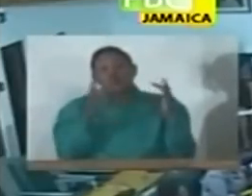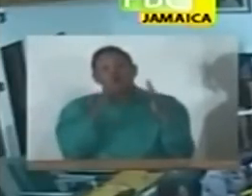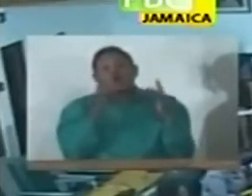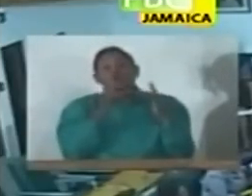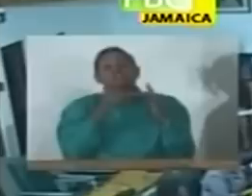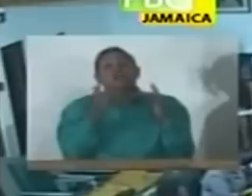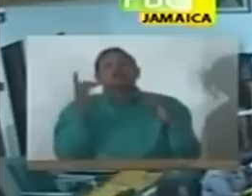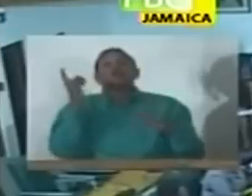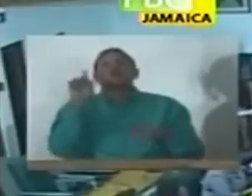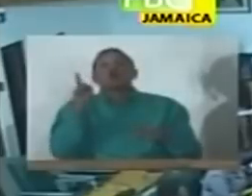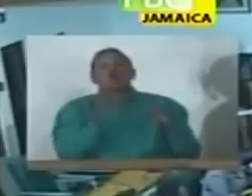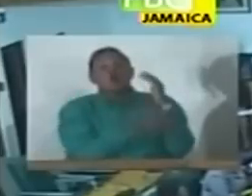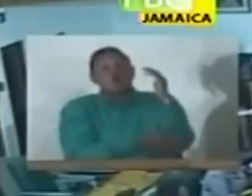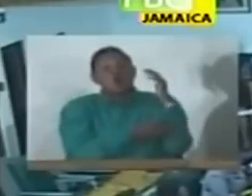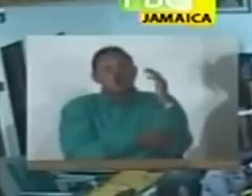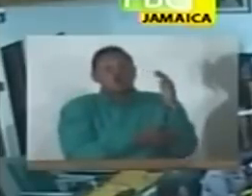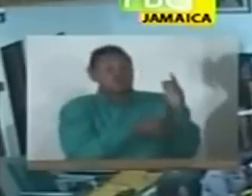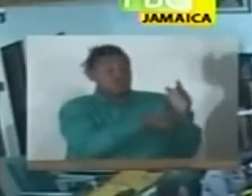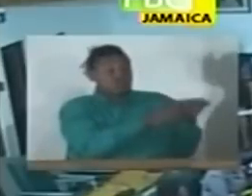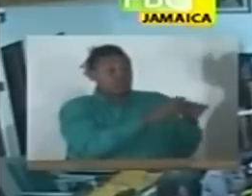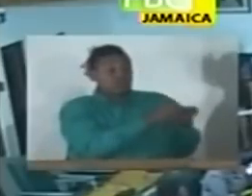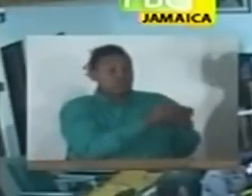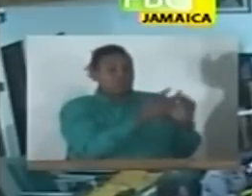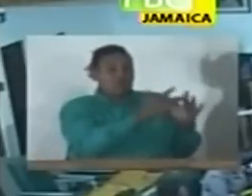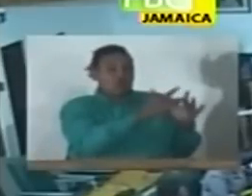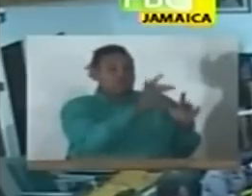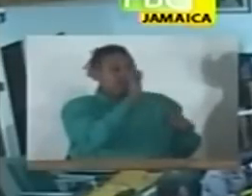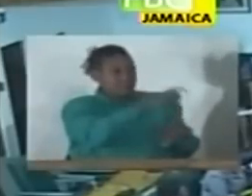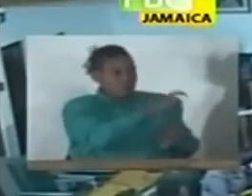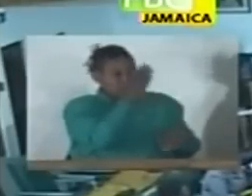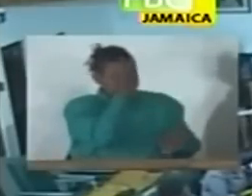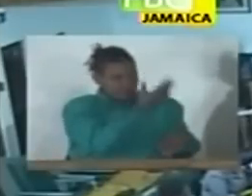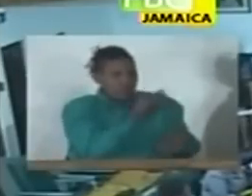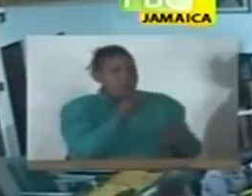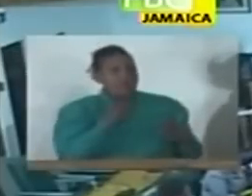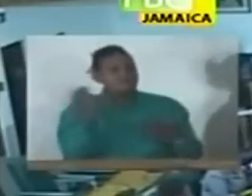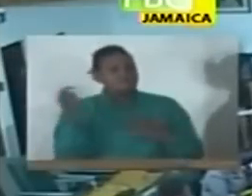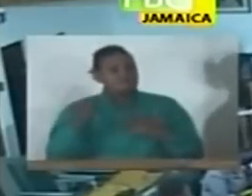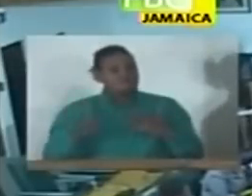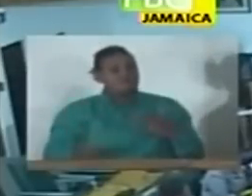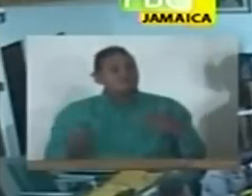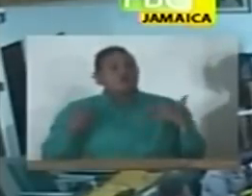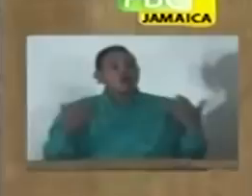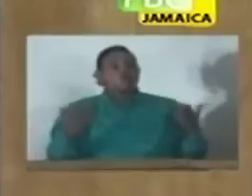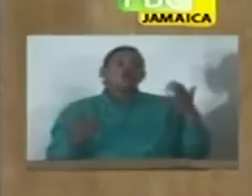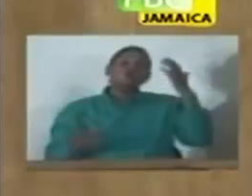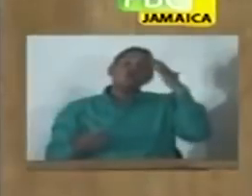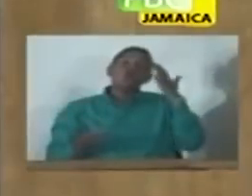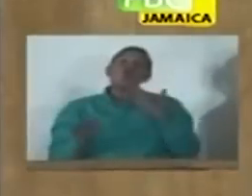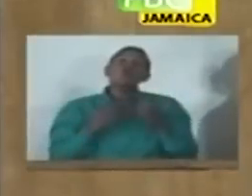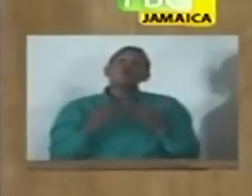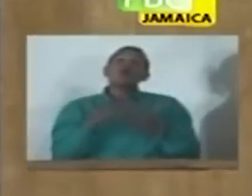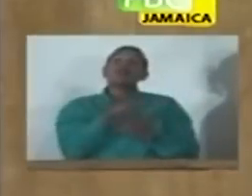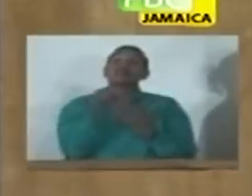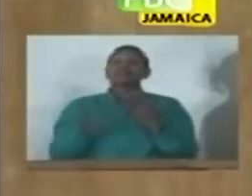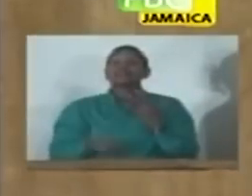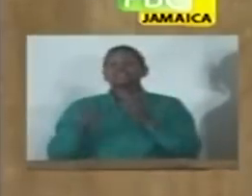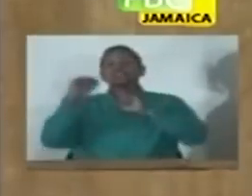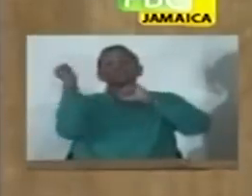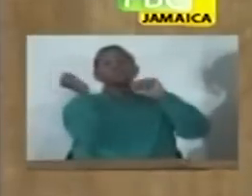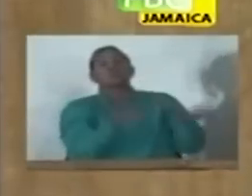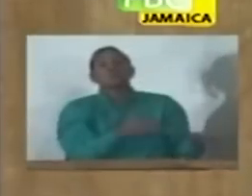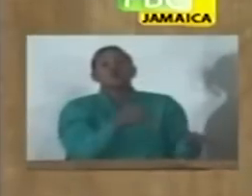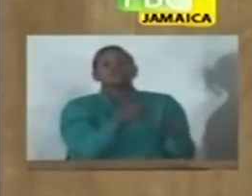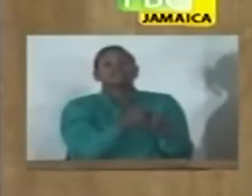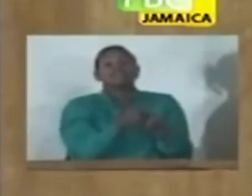country to which a person is being deported, in this case Jamaica. I wish to know whether or not these deportees were